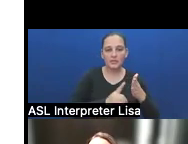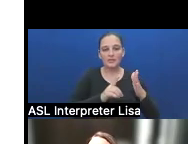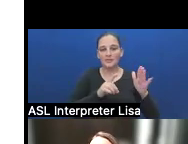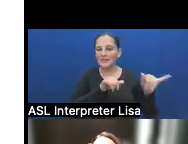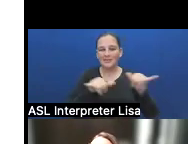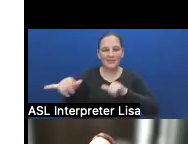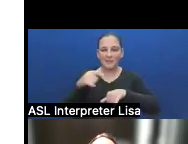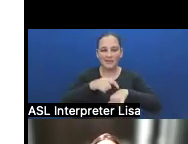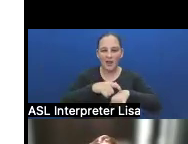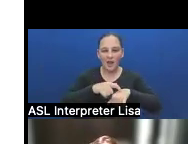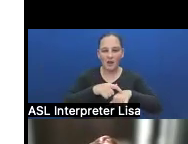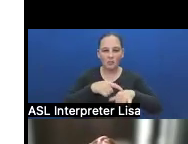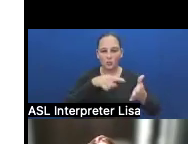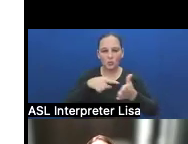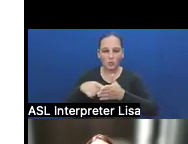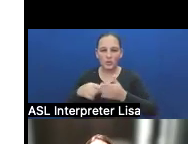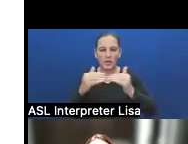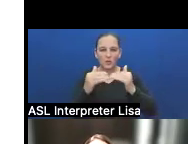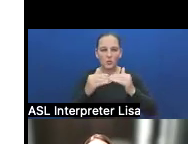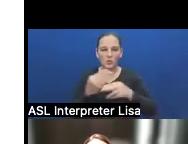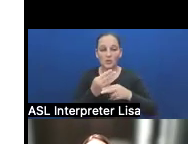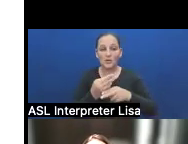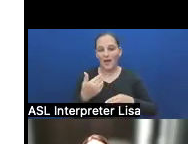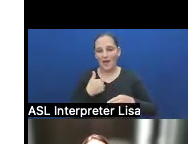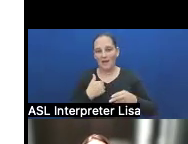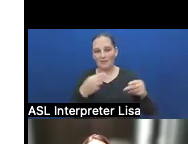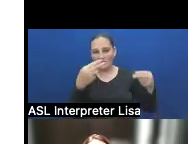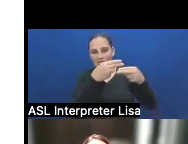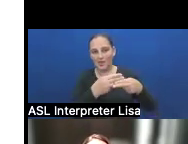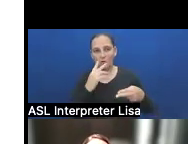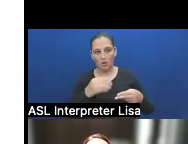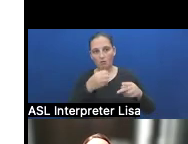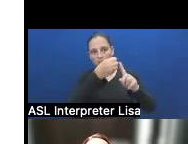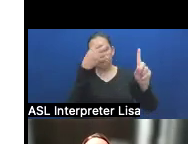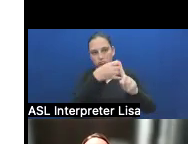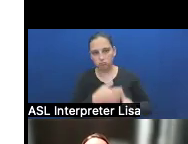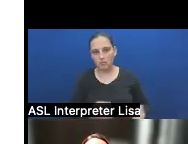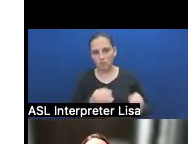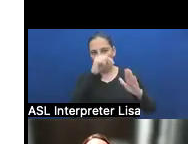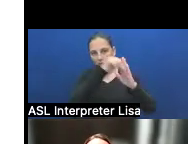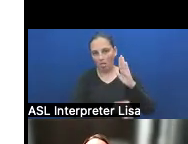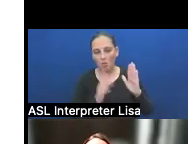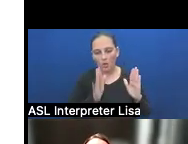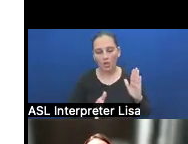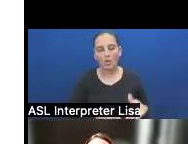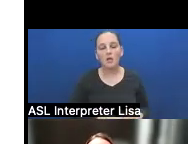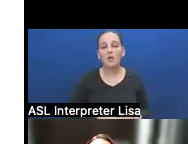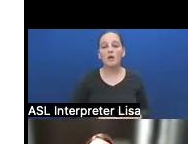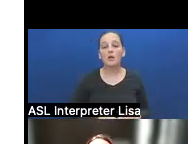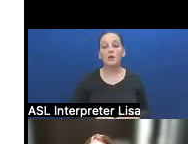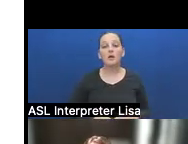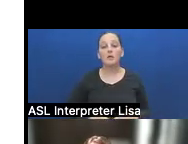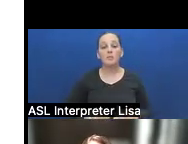equal use. Like I've got slides about all of this here. I'm not going to cover them too in depth. I don't think I do actually. But like there are still